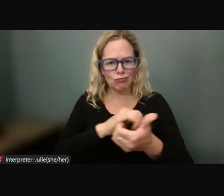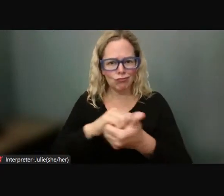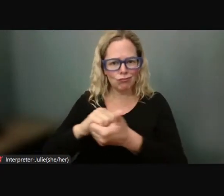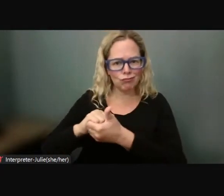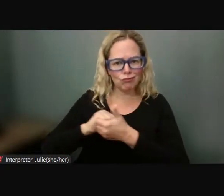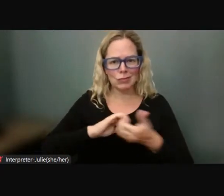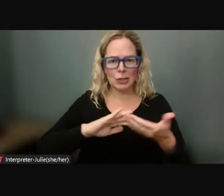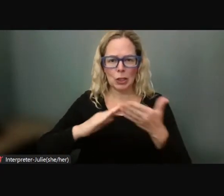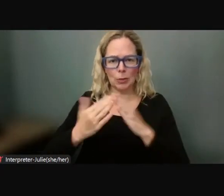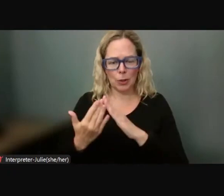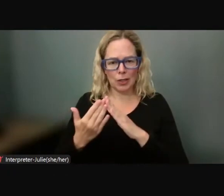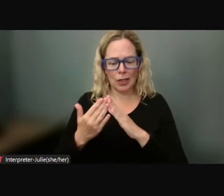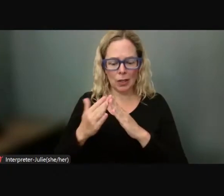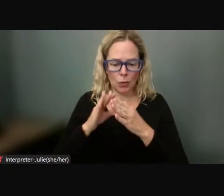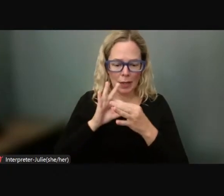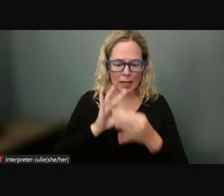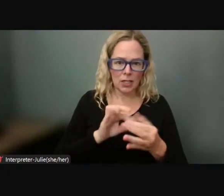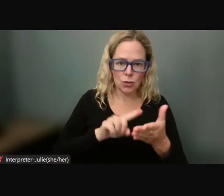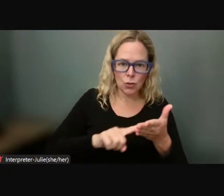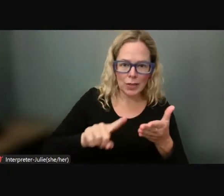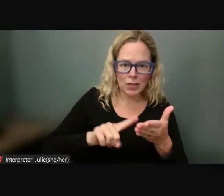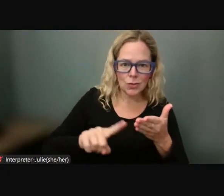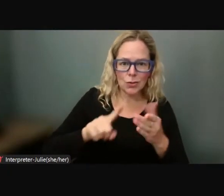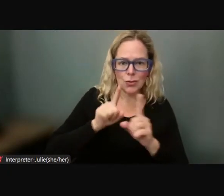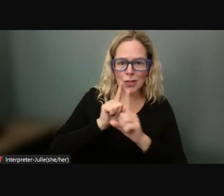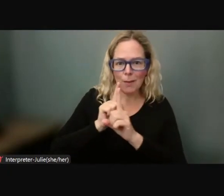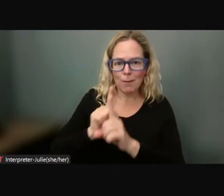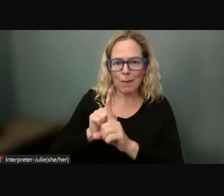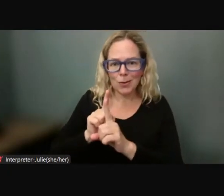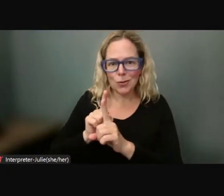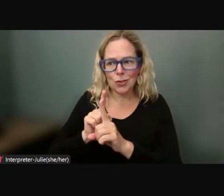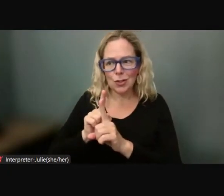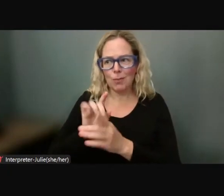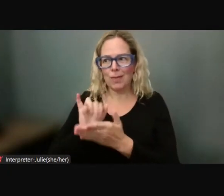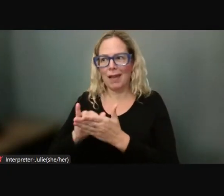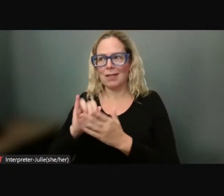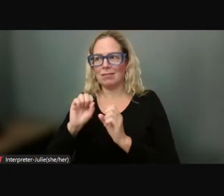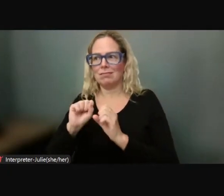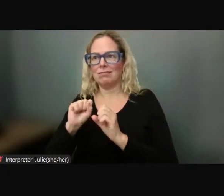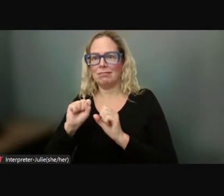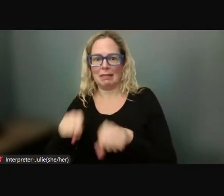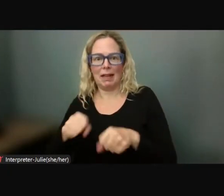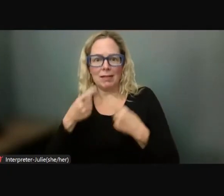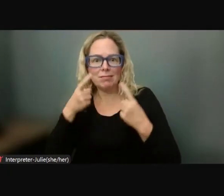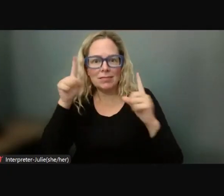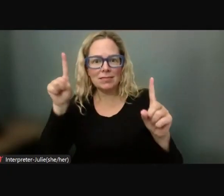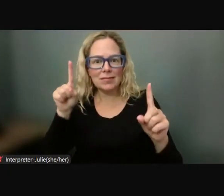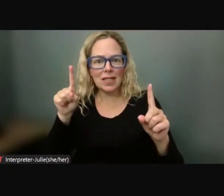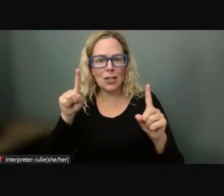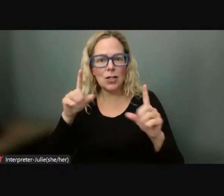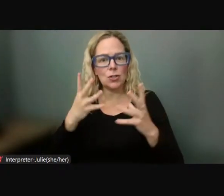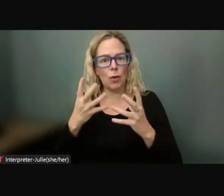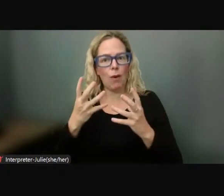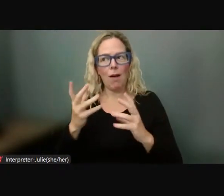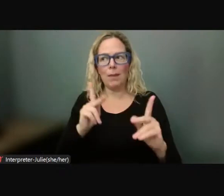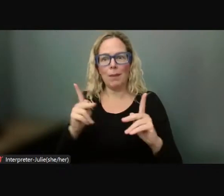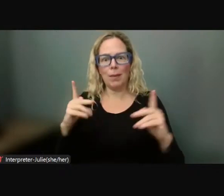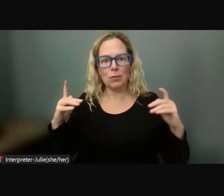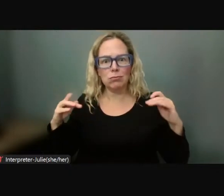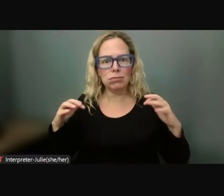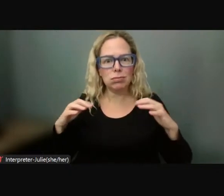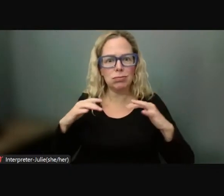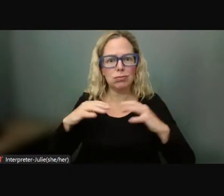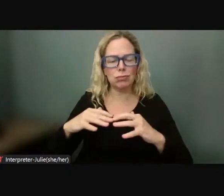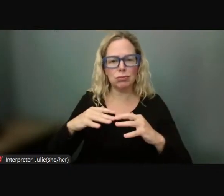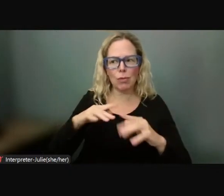and mentorship around that research can thrive. So we want our place to be one that people can come to with questions, with